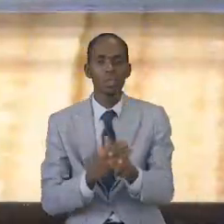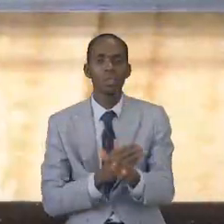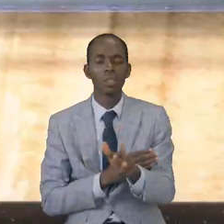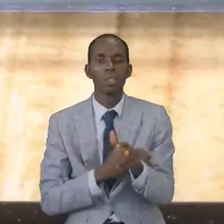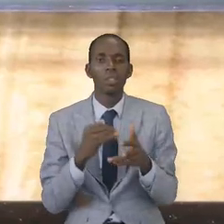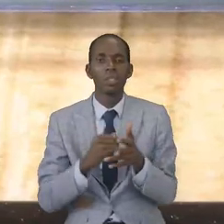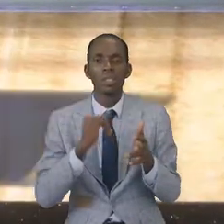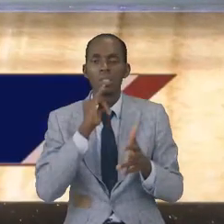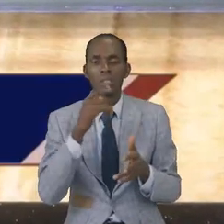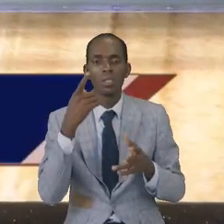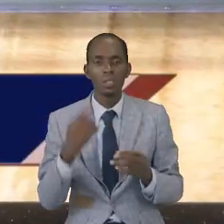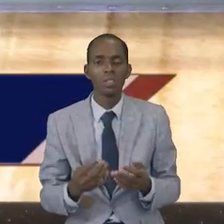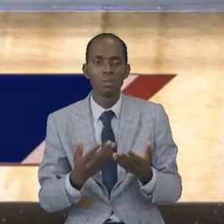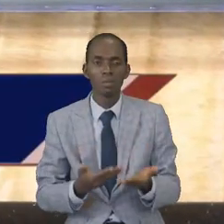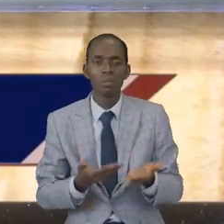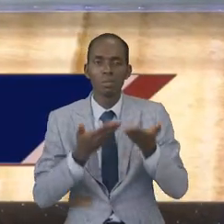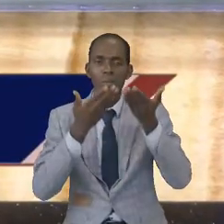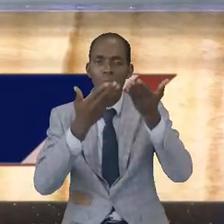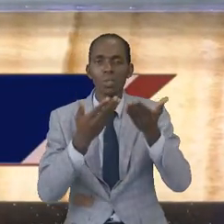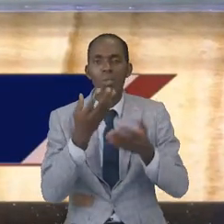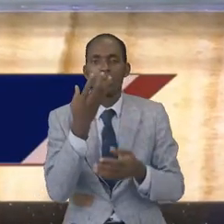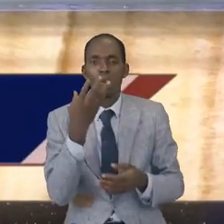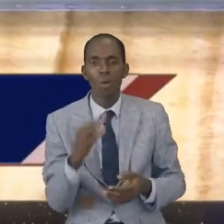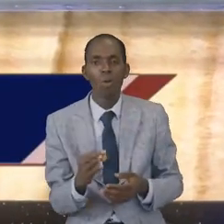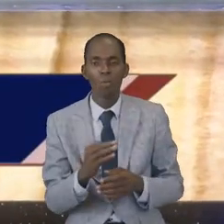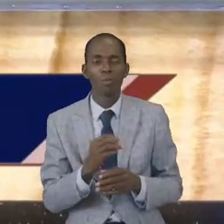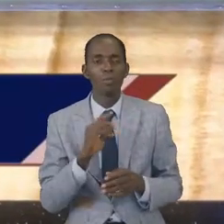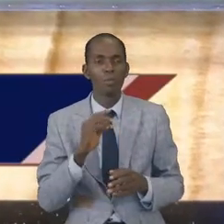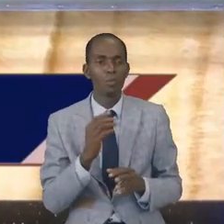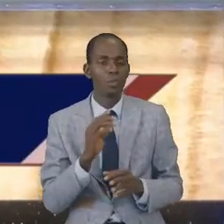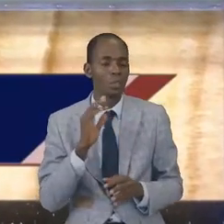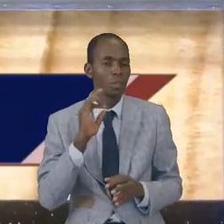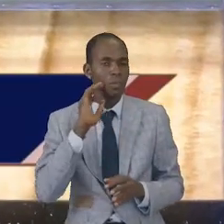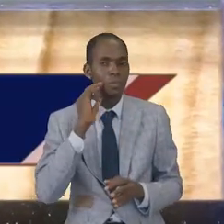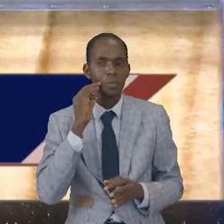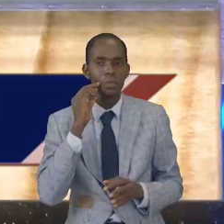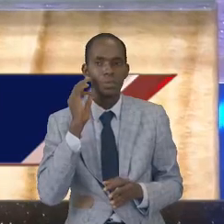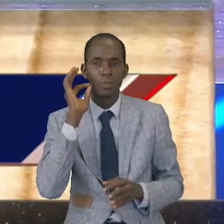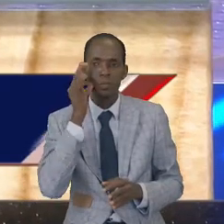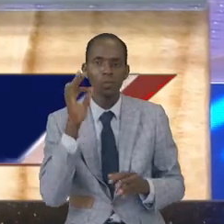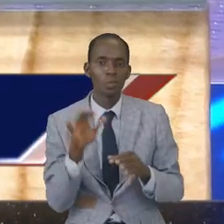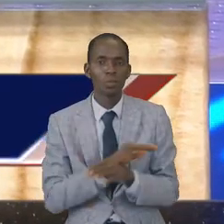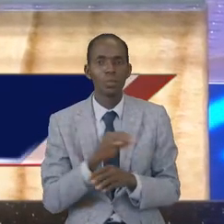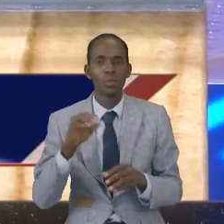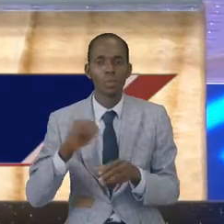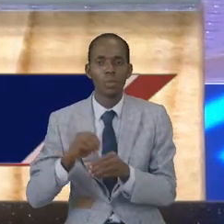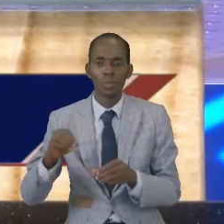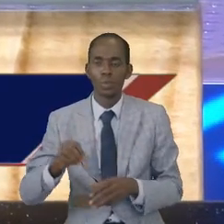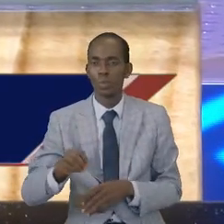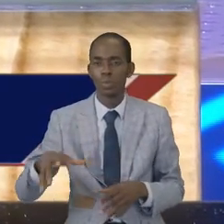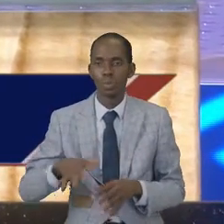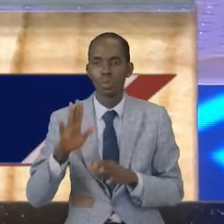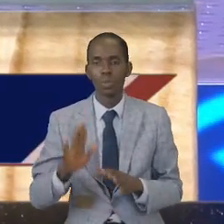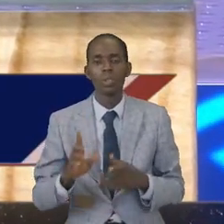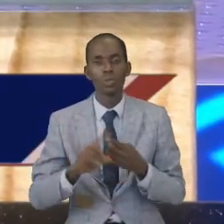the commendation of fruitful sowers to the Spirit. The commendation of